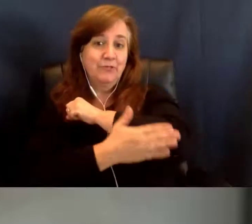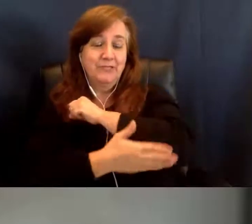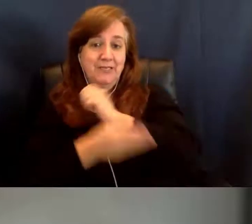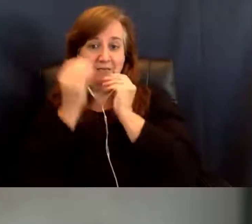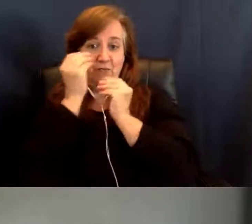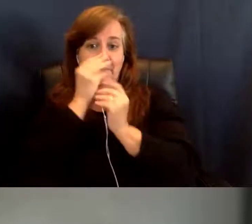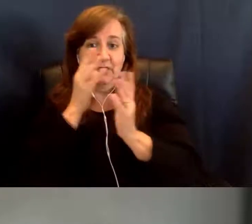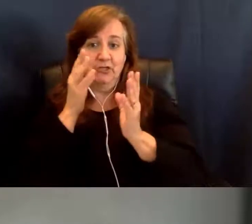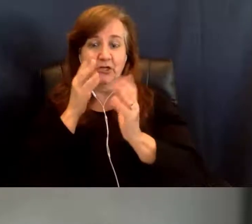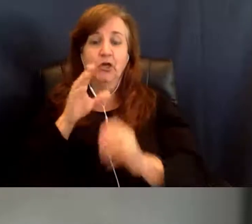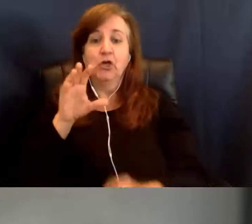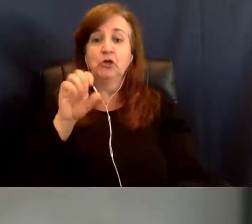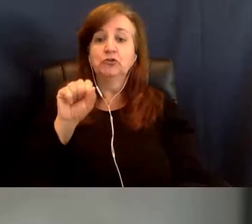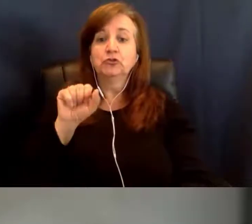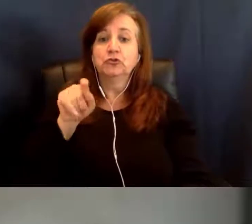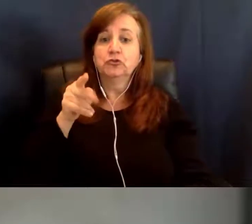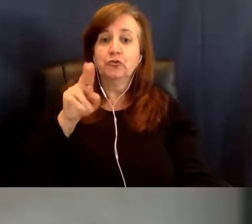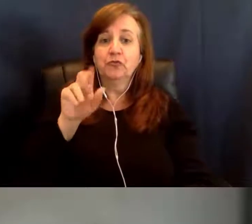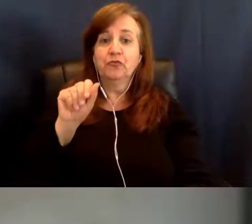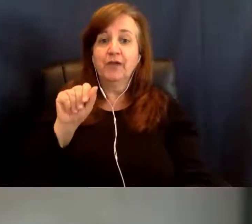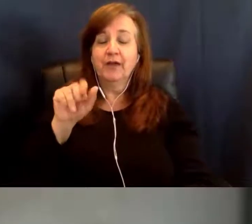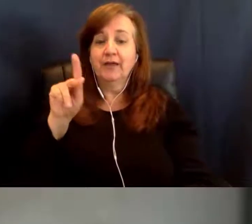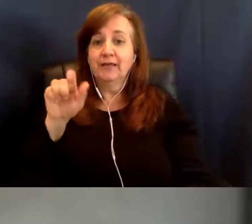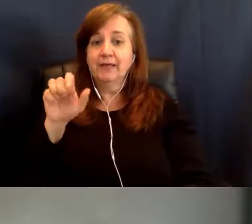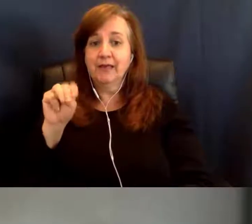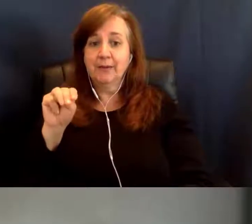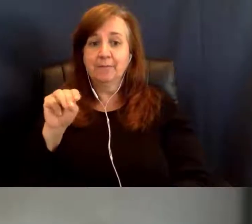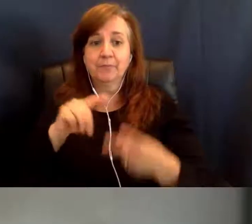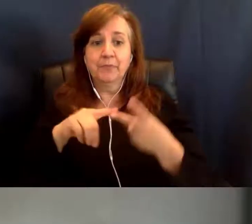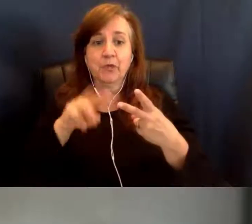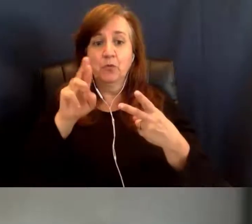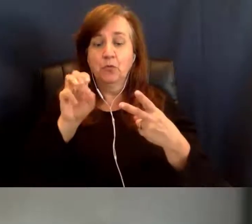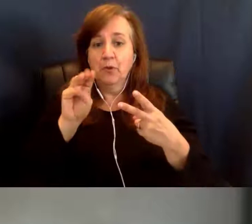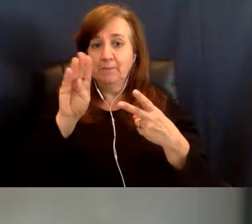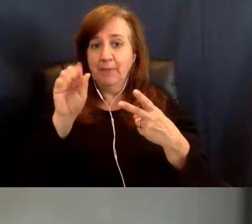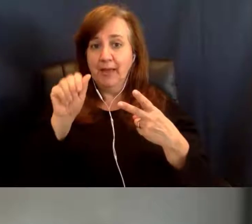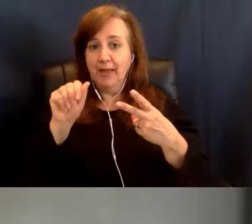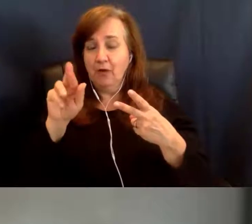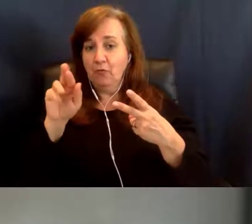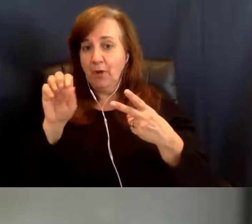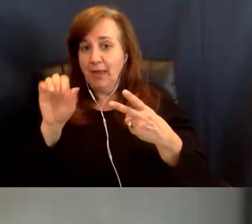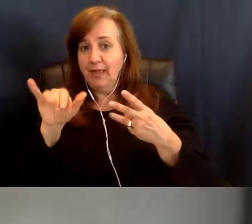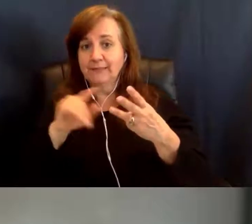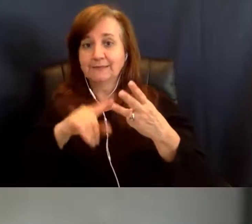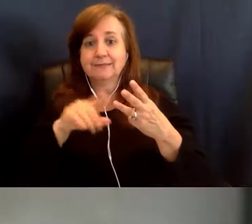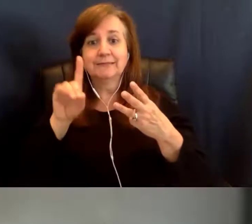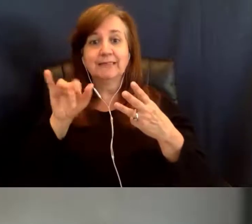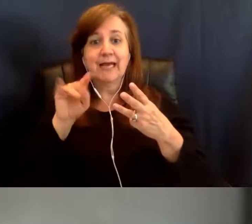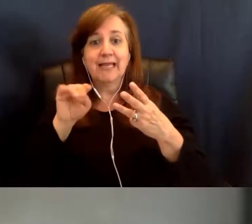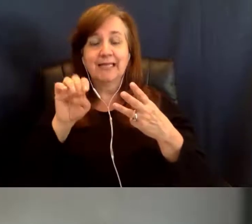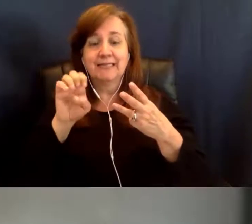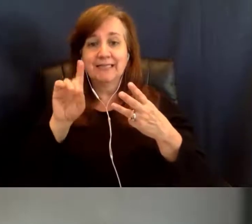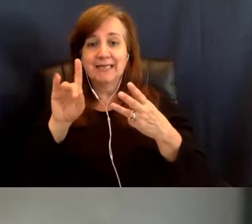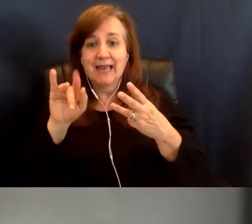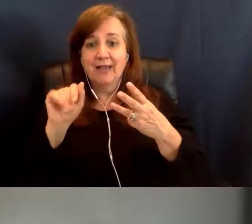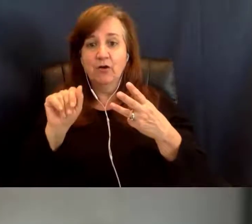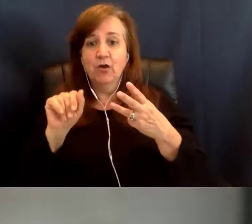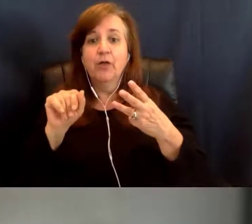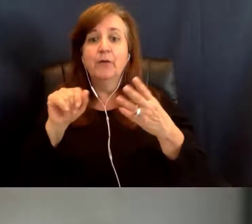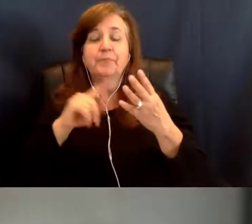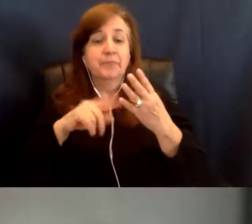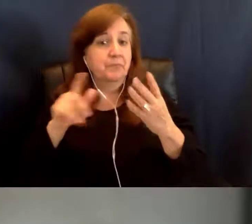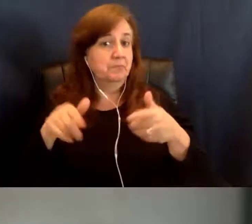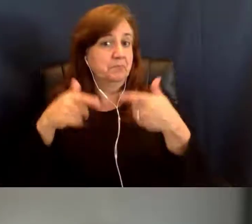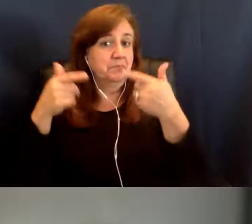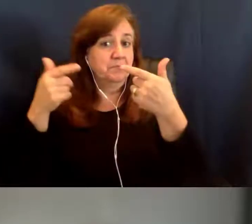Kim, Rebecca Ryan, Diane Denagel, and Sarah Cooper are the co-organizers of this program. I'm now handing